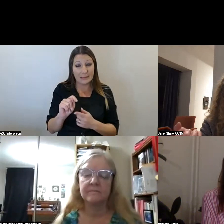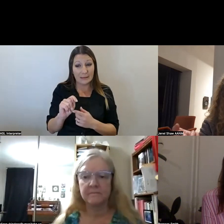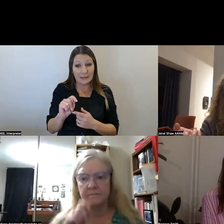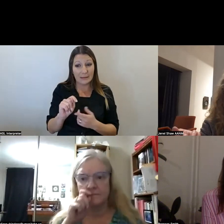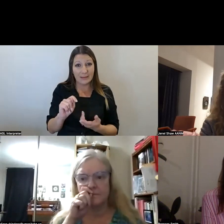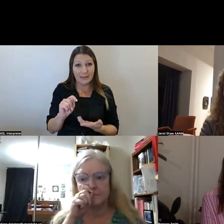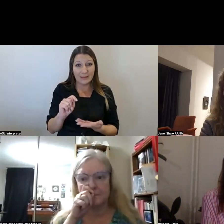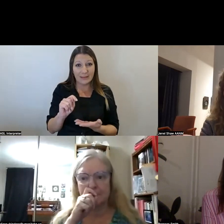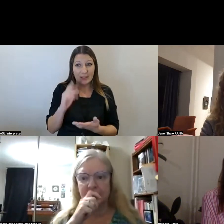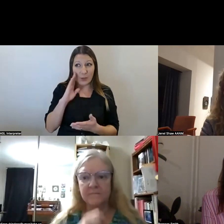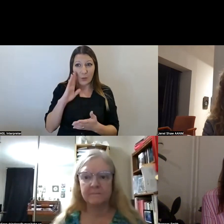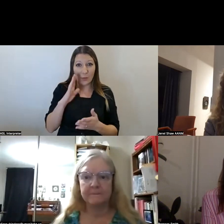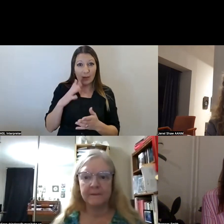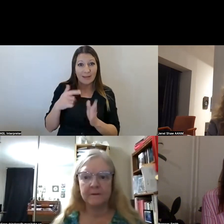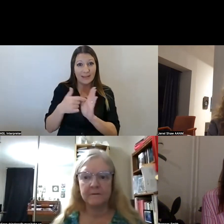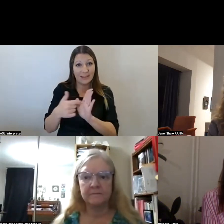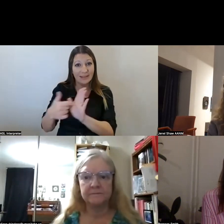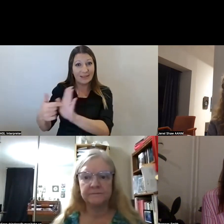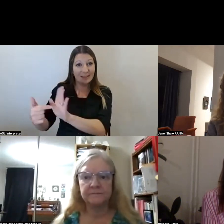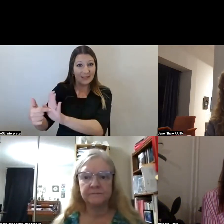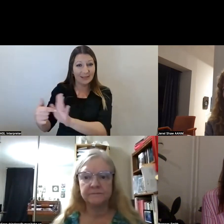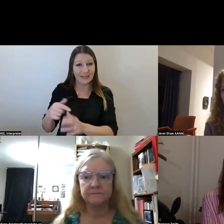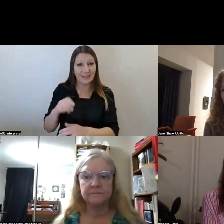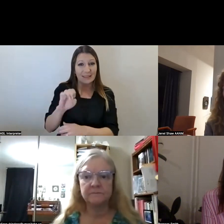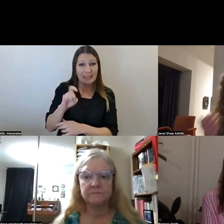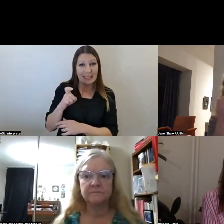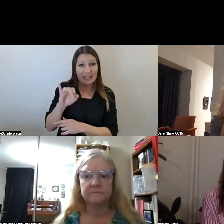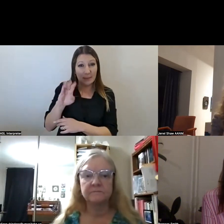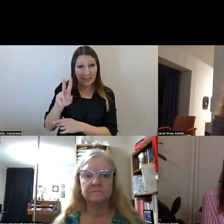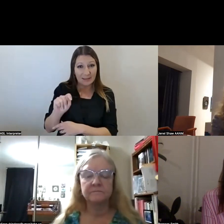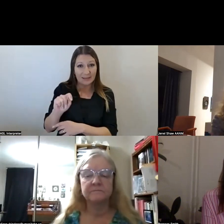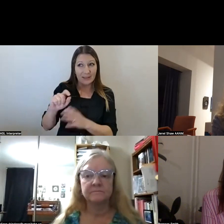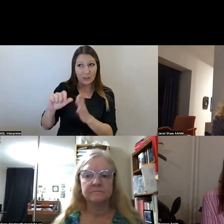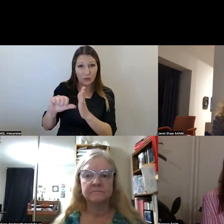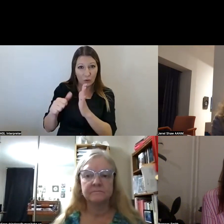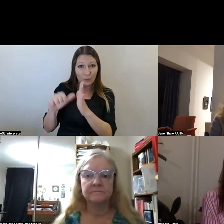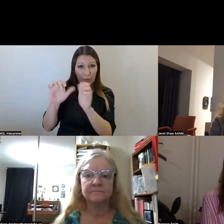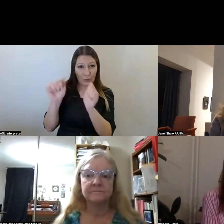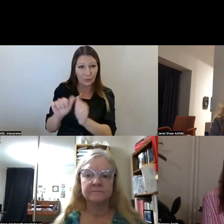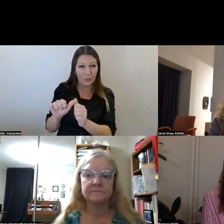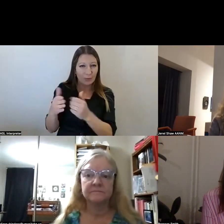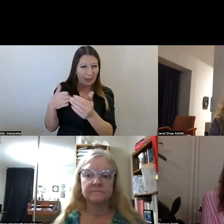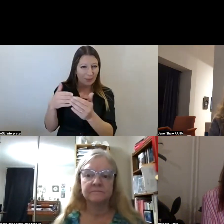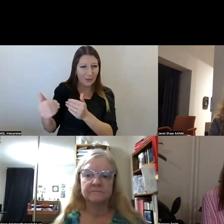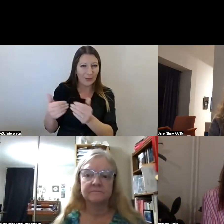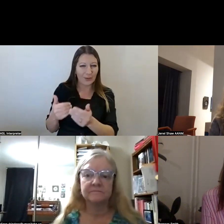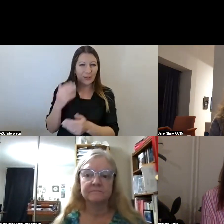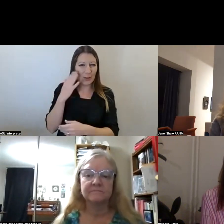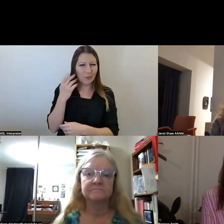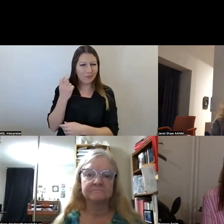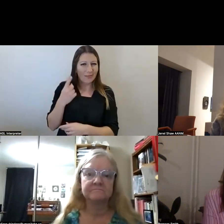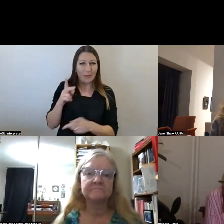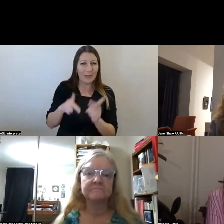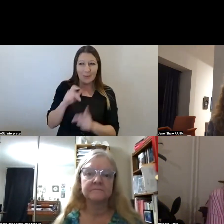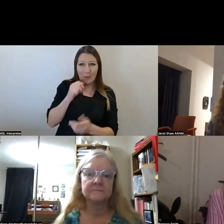it's exhibitions, it's sculptural or whatever, and it's not something that people are going to buy.